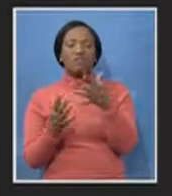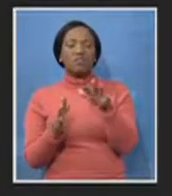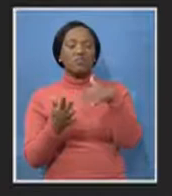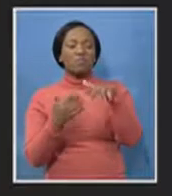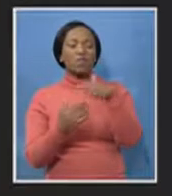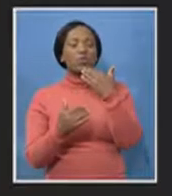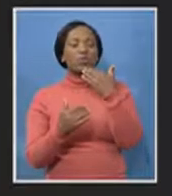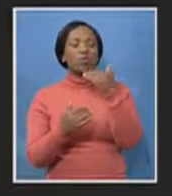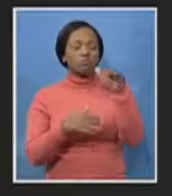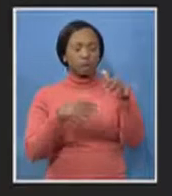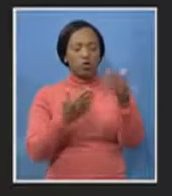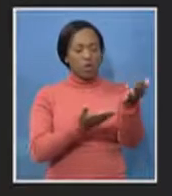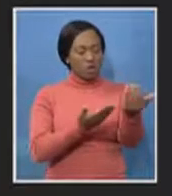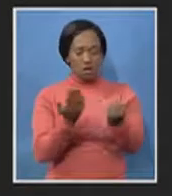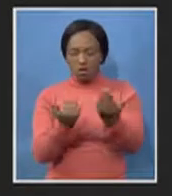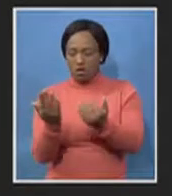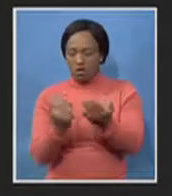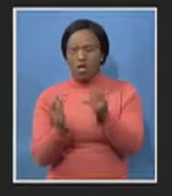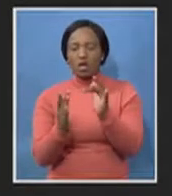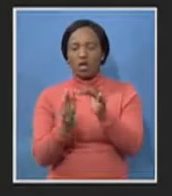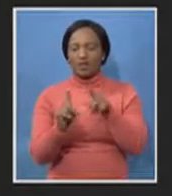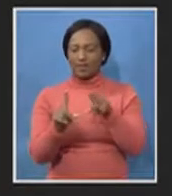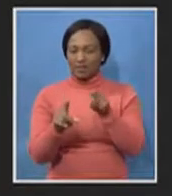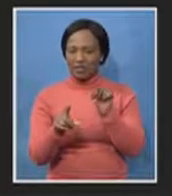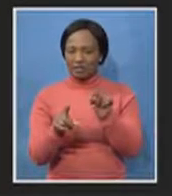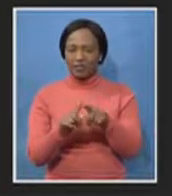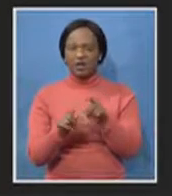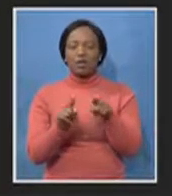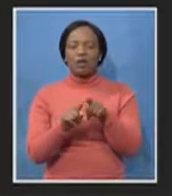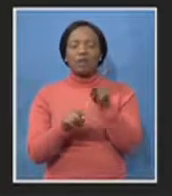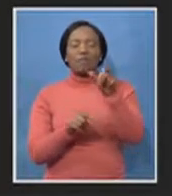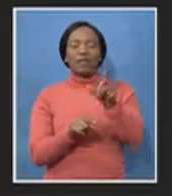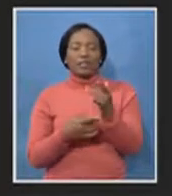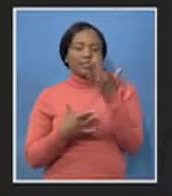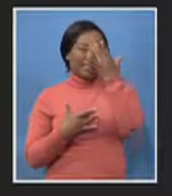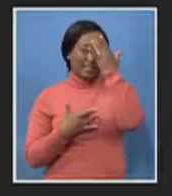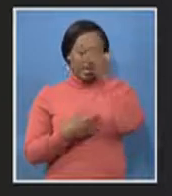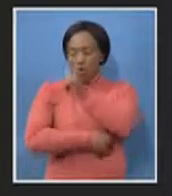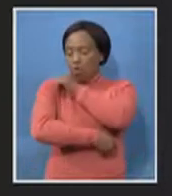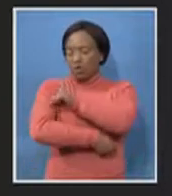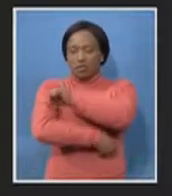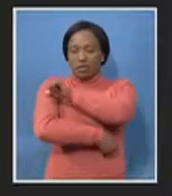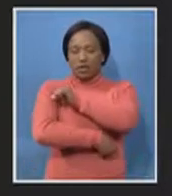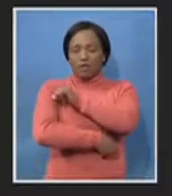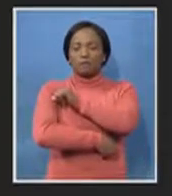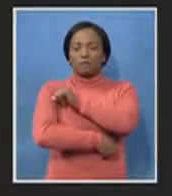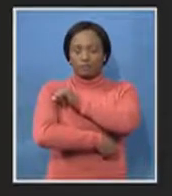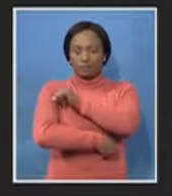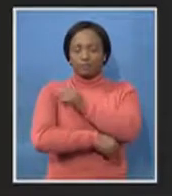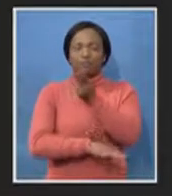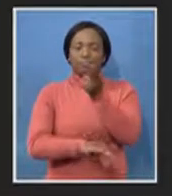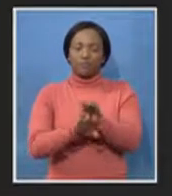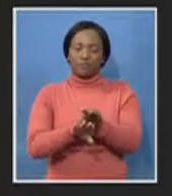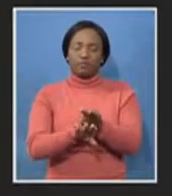And obviously for hospitalized patients, a test means that once they're confirmed, they will